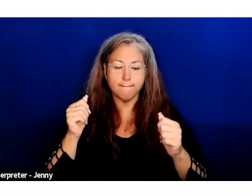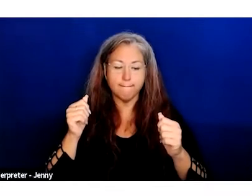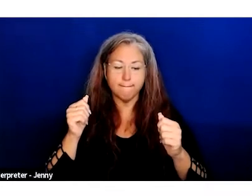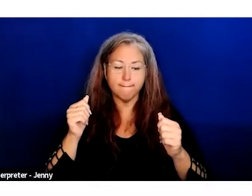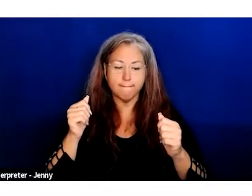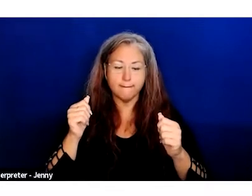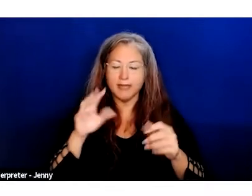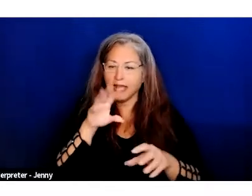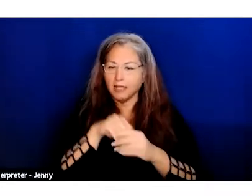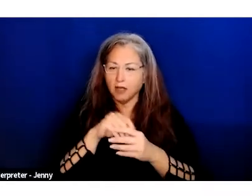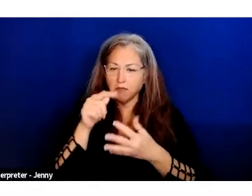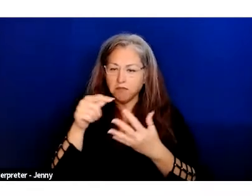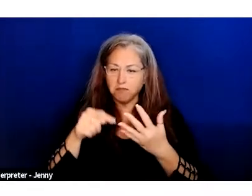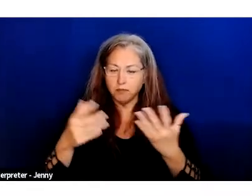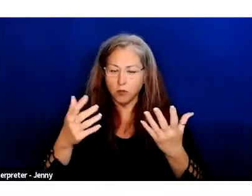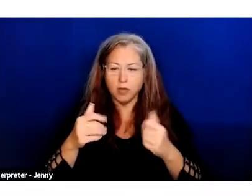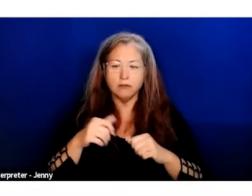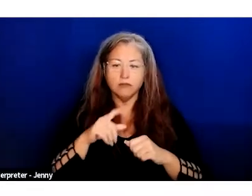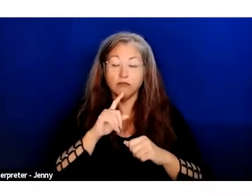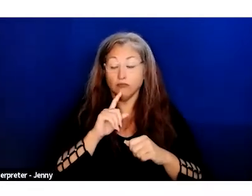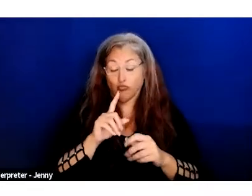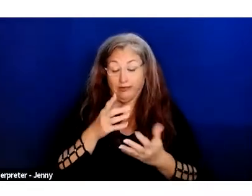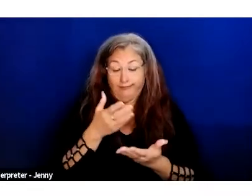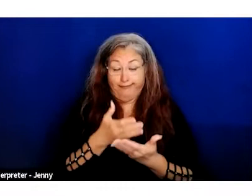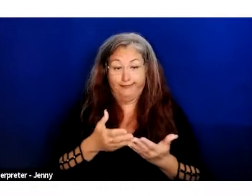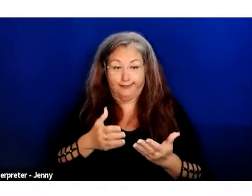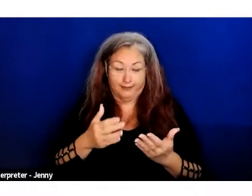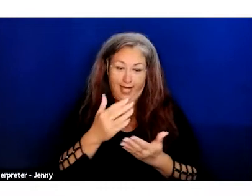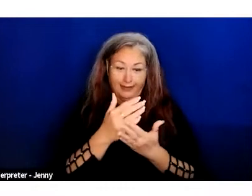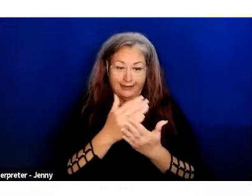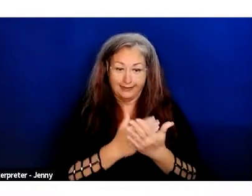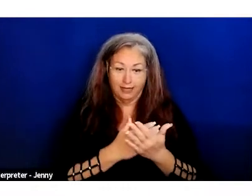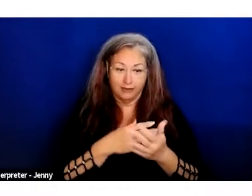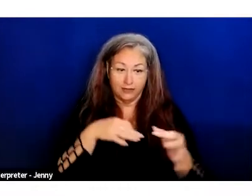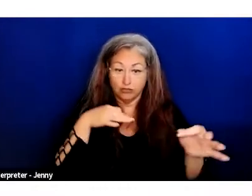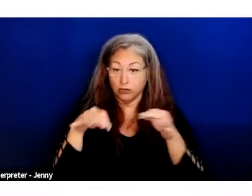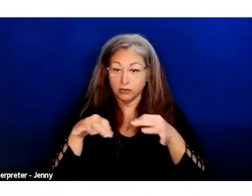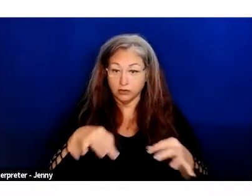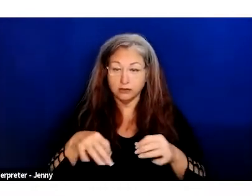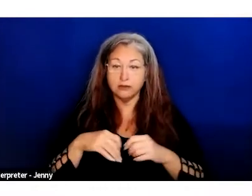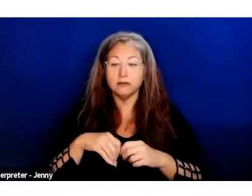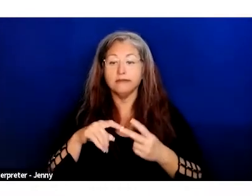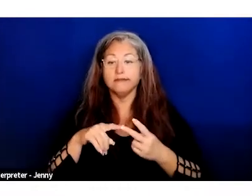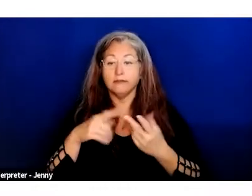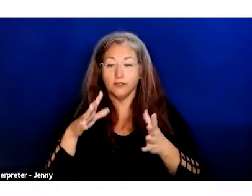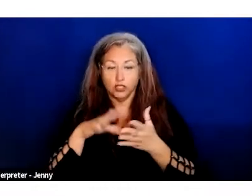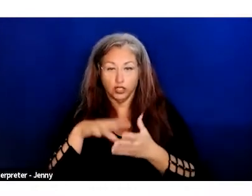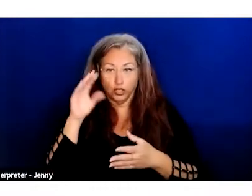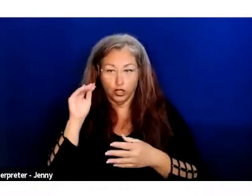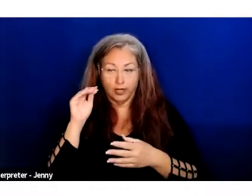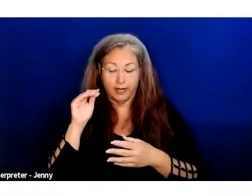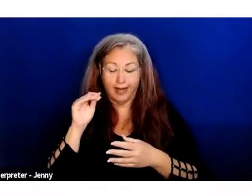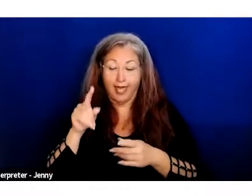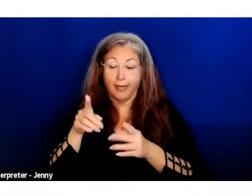they entail. They are essentially a set of instructions. We also have learned that a